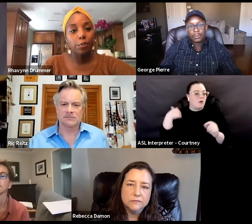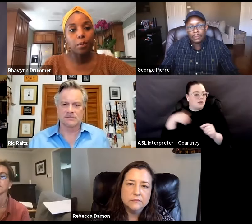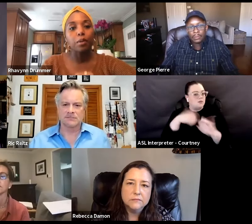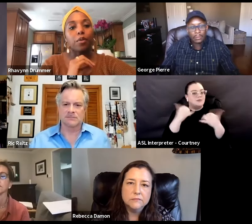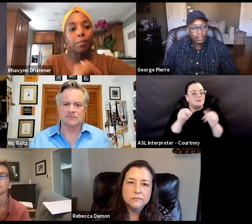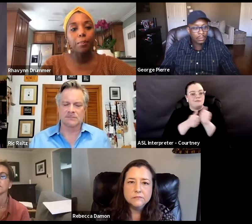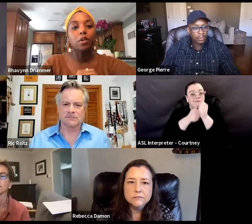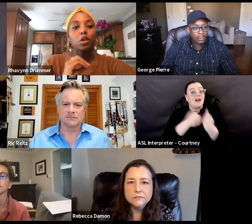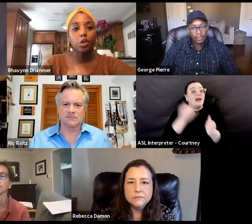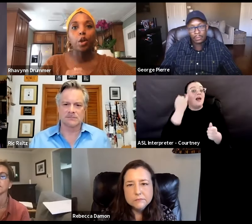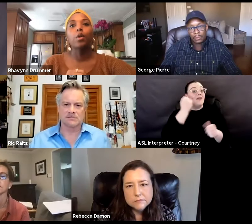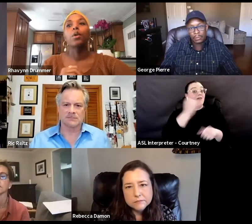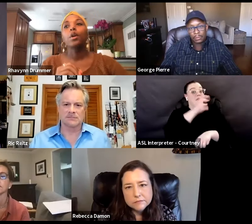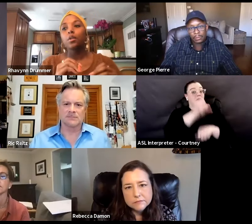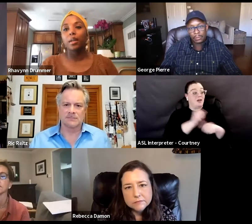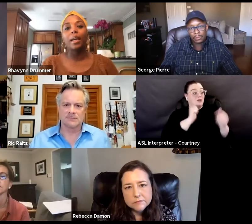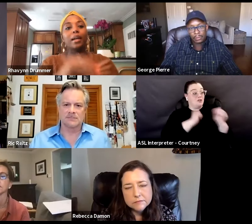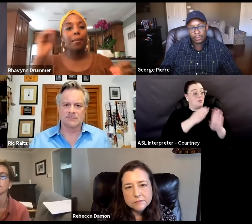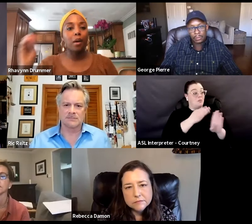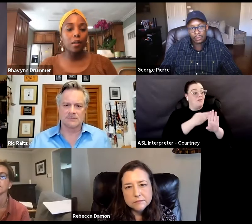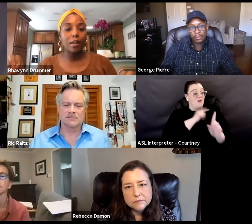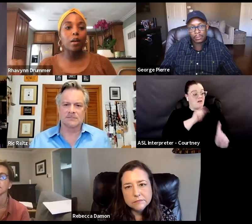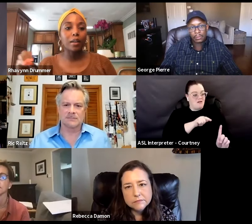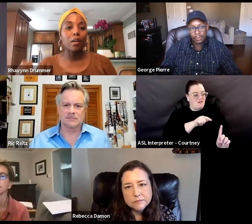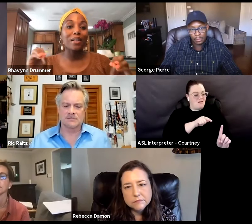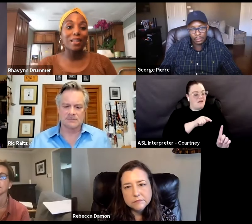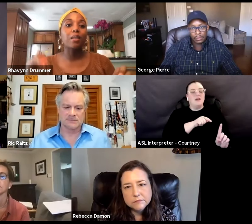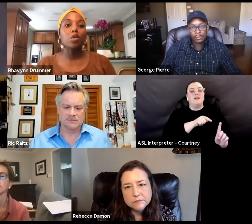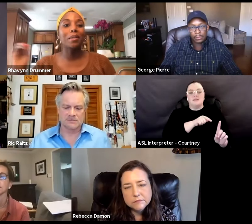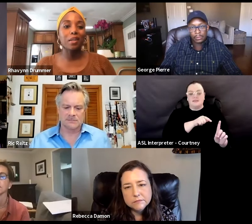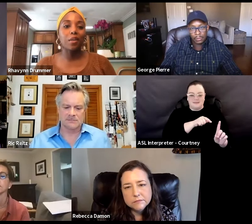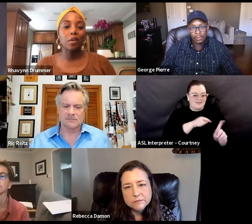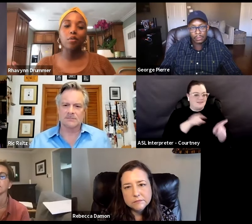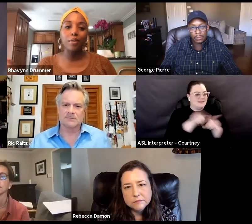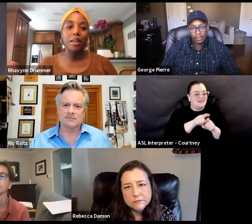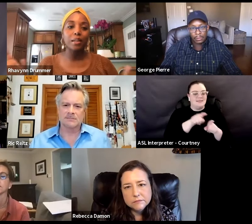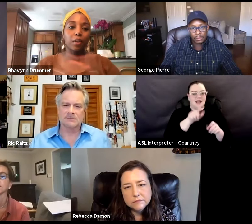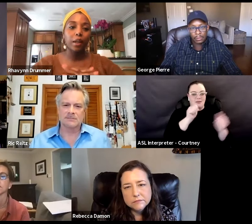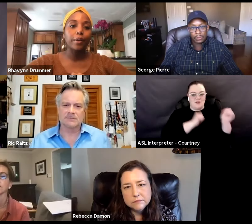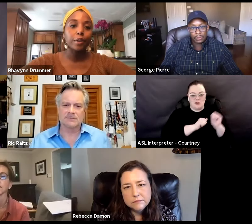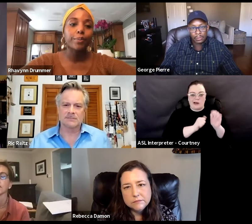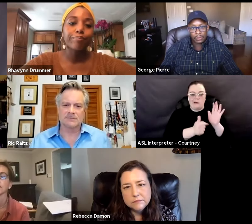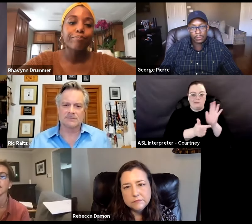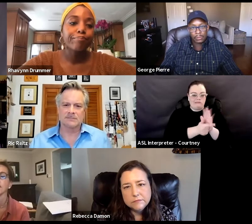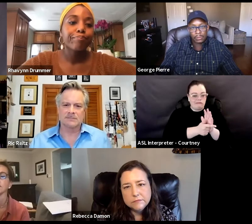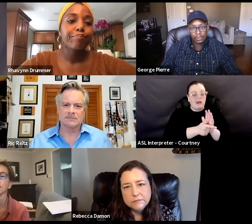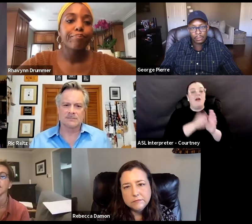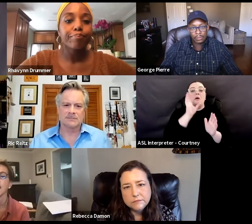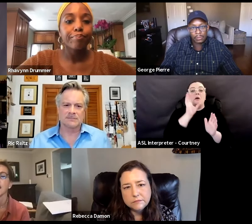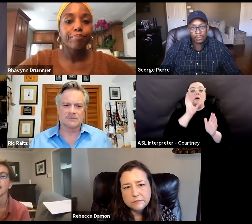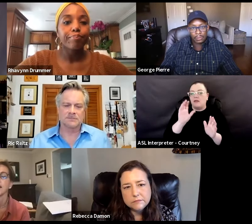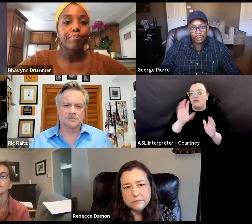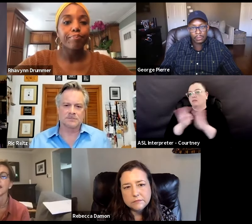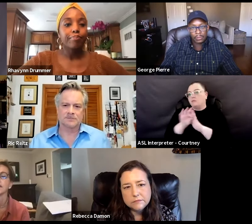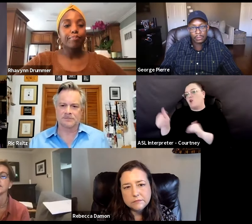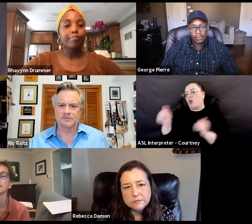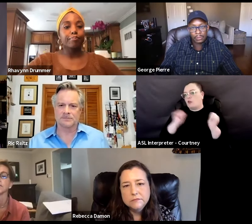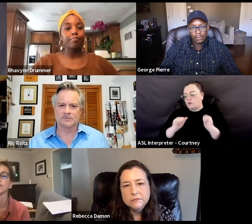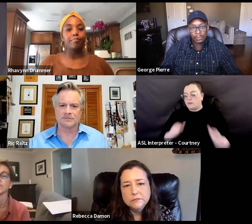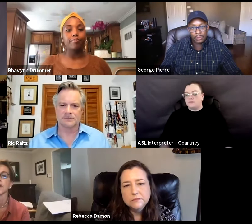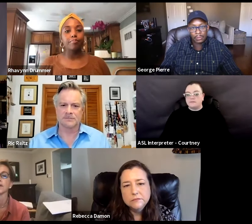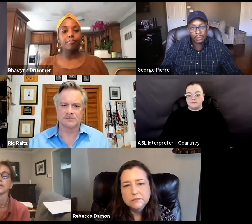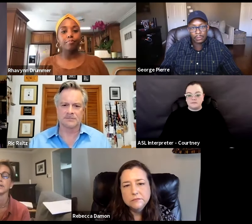if you've been booked on a show, you can't come on again on the same show as a different character. Thank you. I think